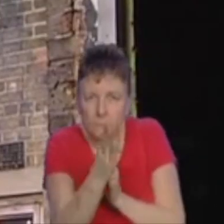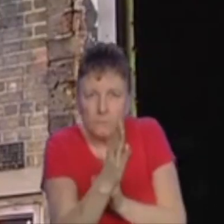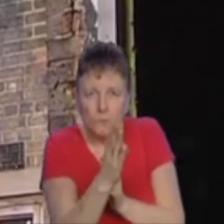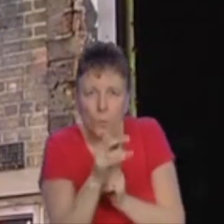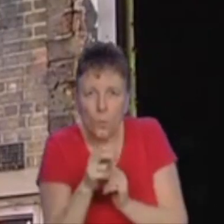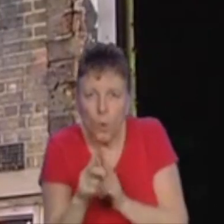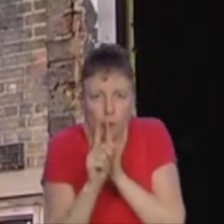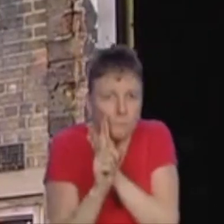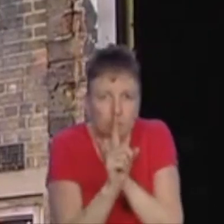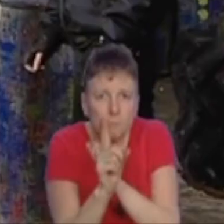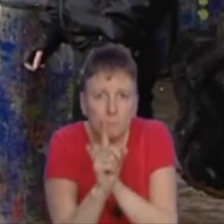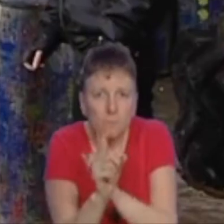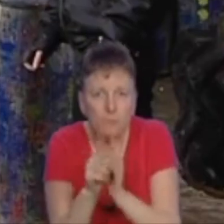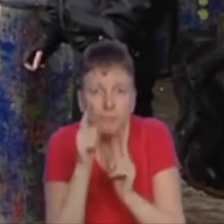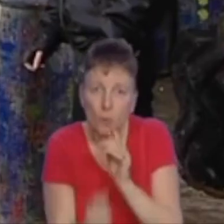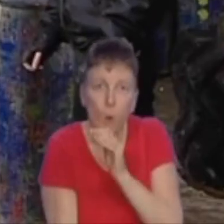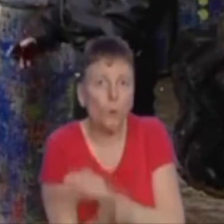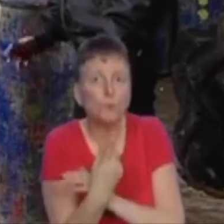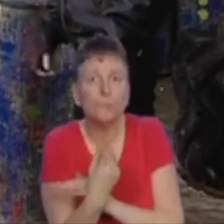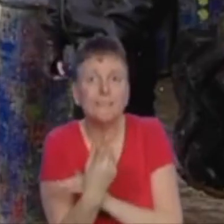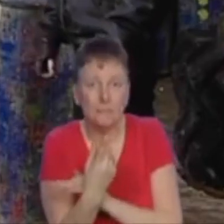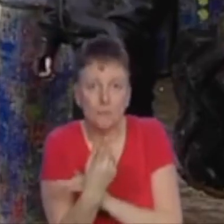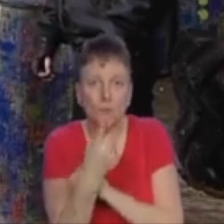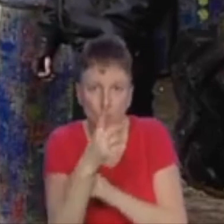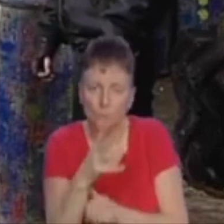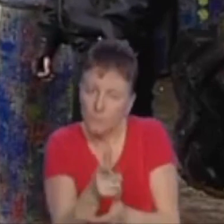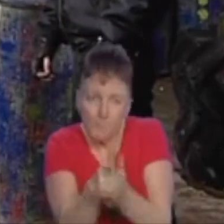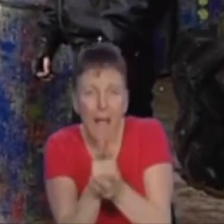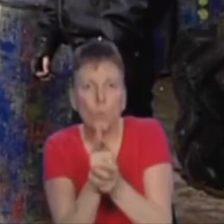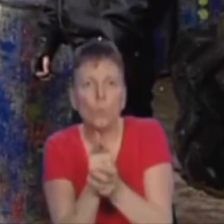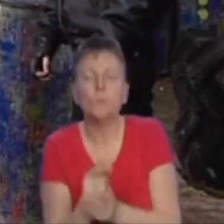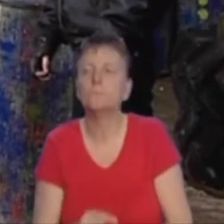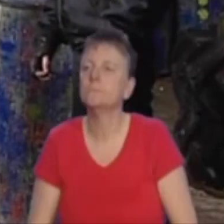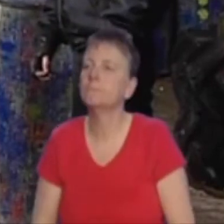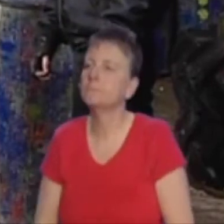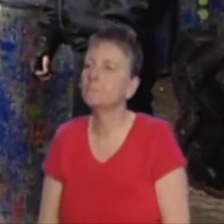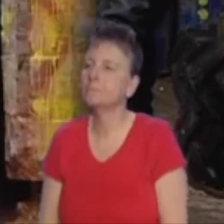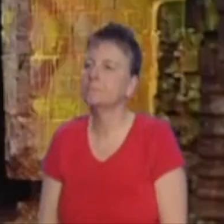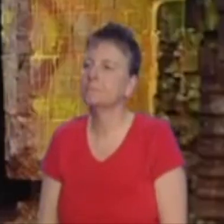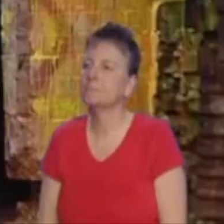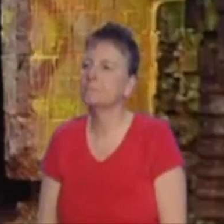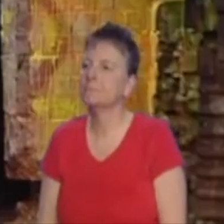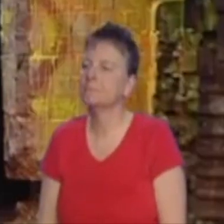through the courtyard within the next few minutes. If you get the opportunity, you take them out.